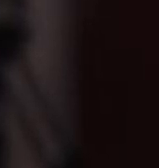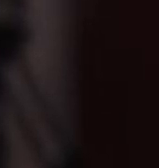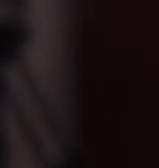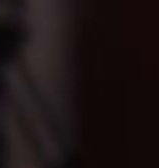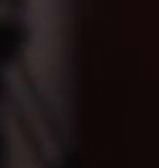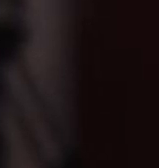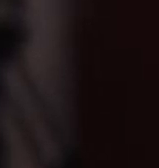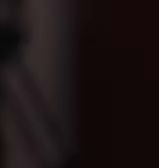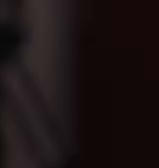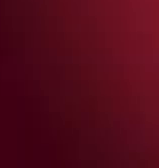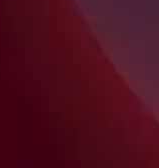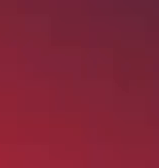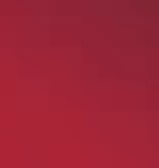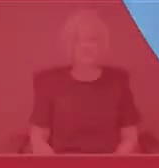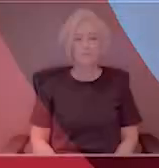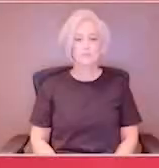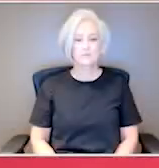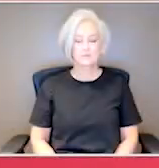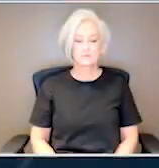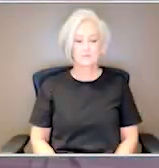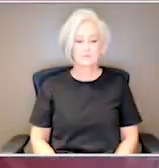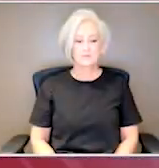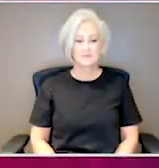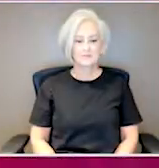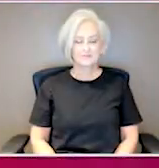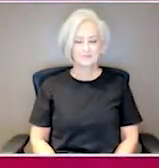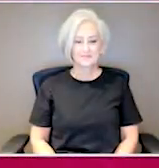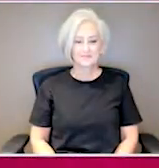of All Things Heart.